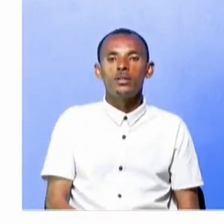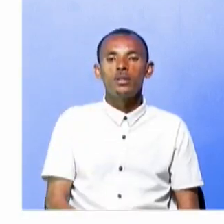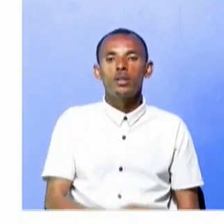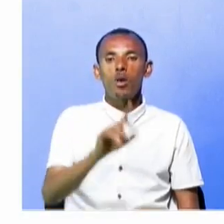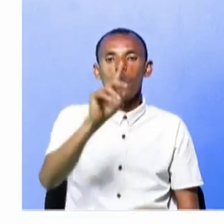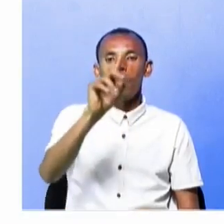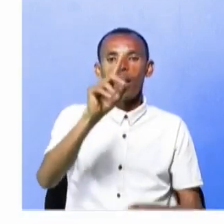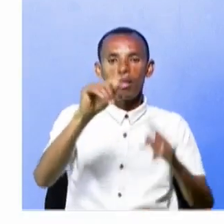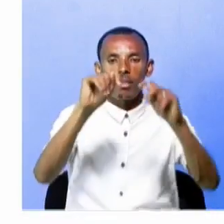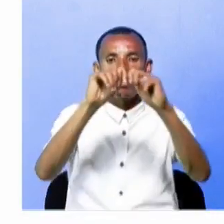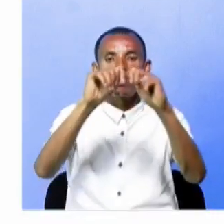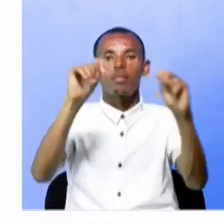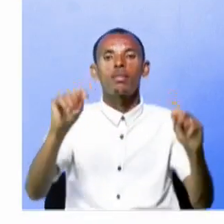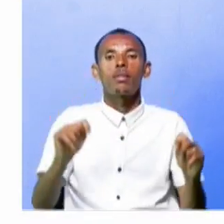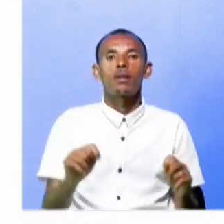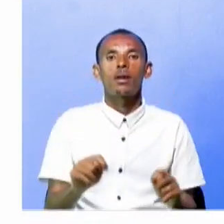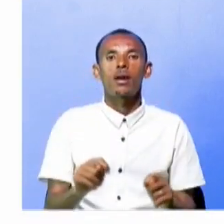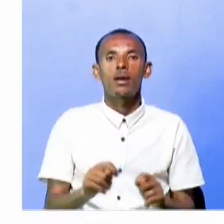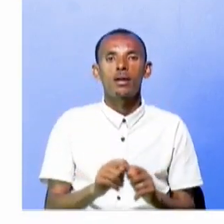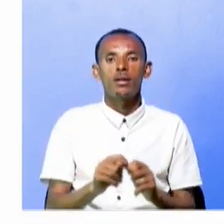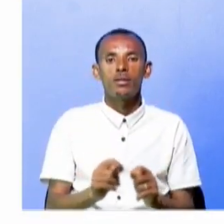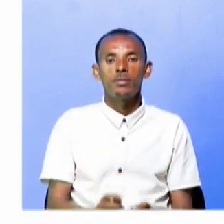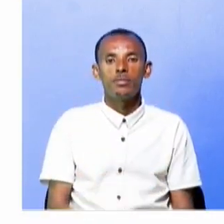one triangle